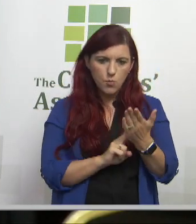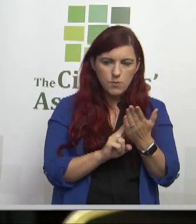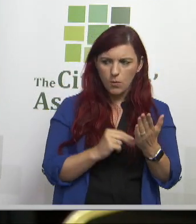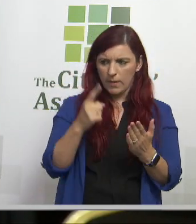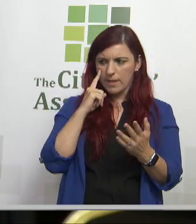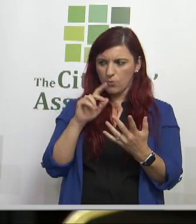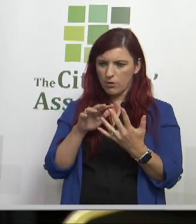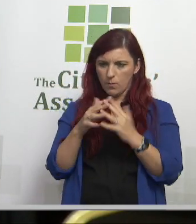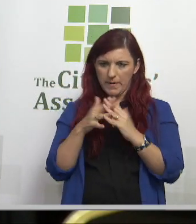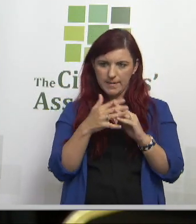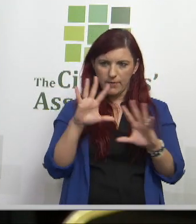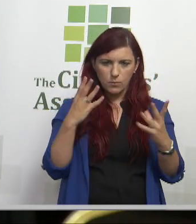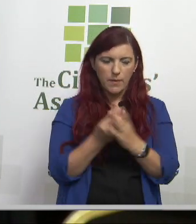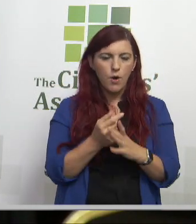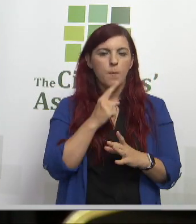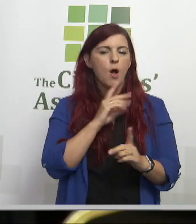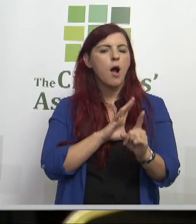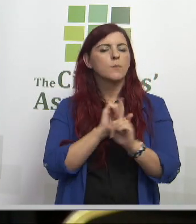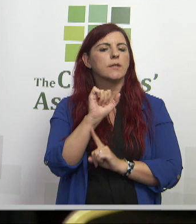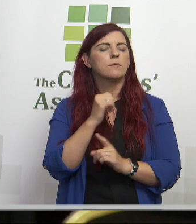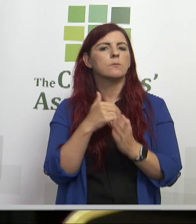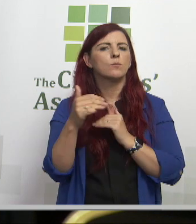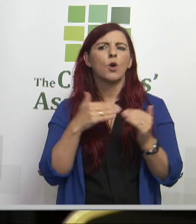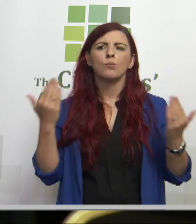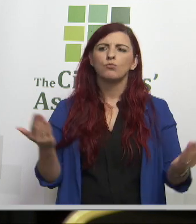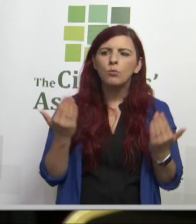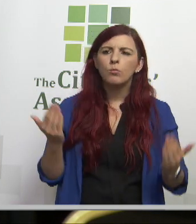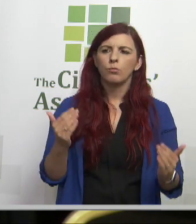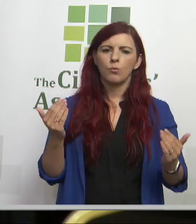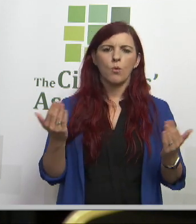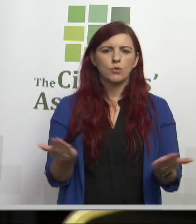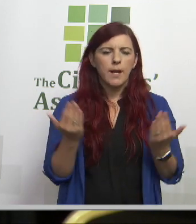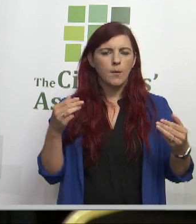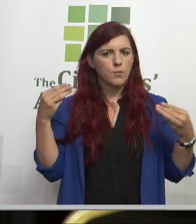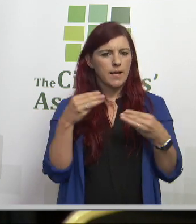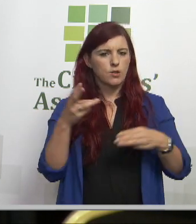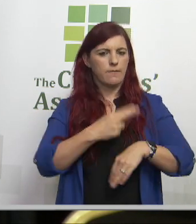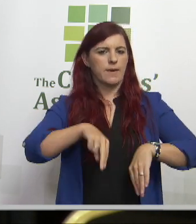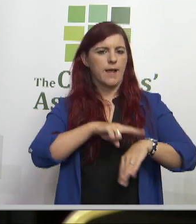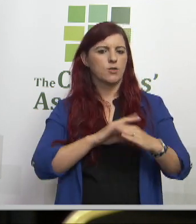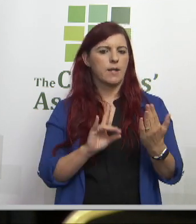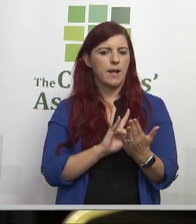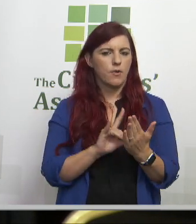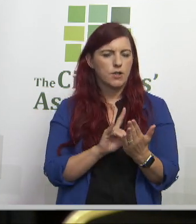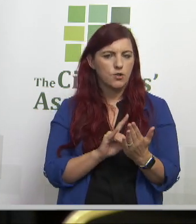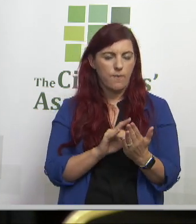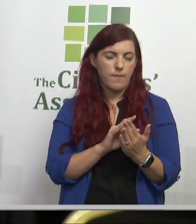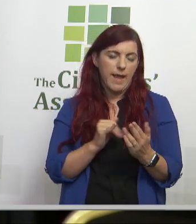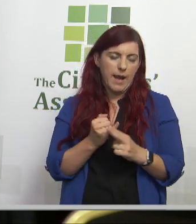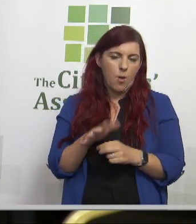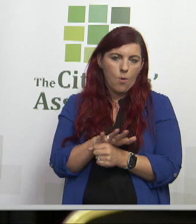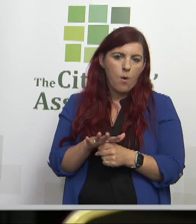together. But the objective is the promotion, the protection of our national heritage at the local level, working